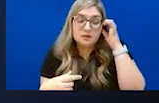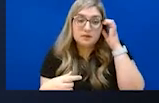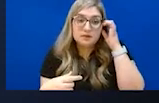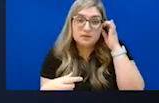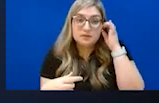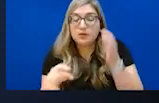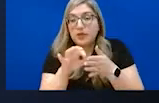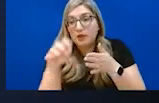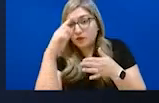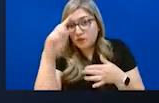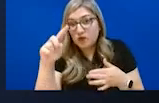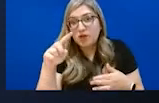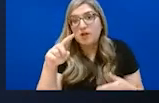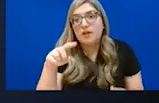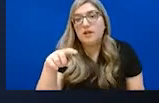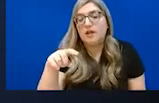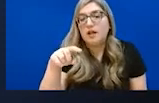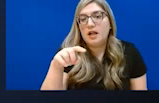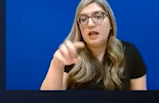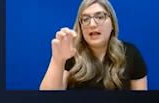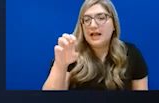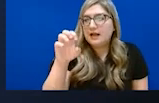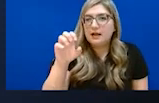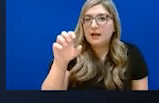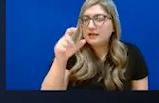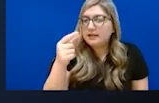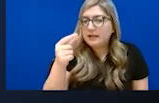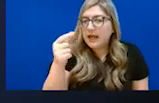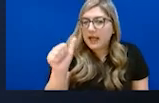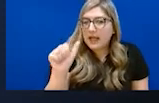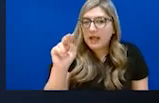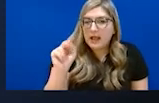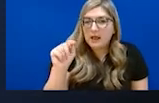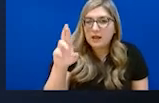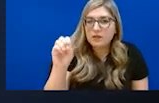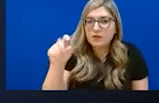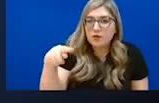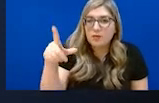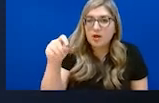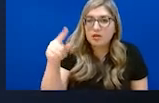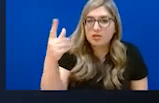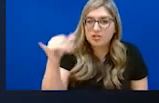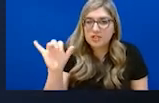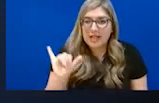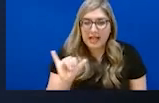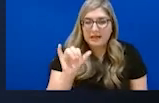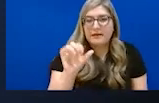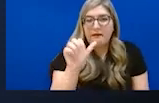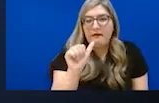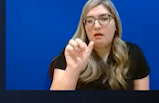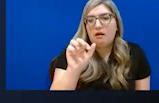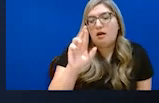It counts for GETSI 4A for anthropology and archaeology, and also CSU